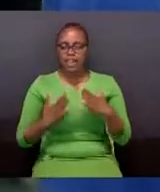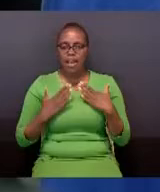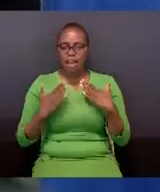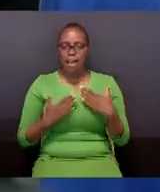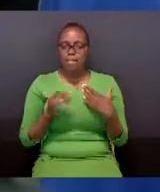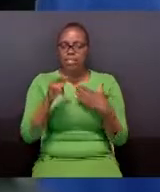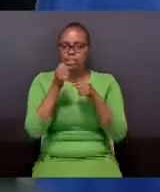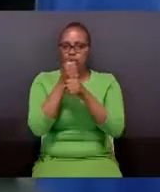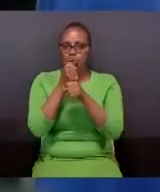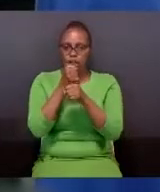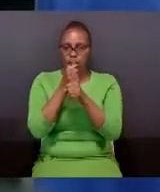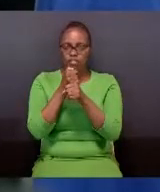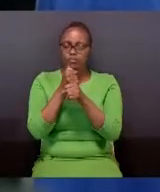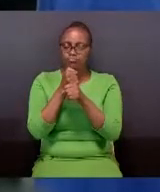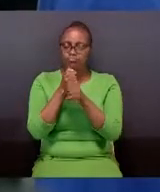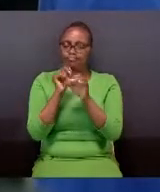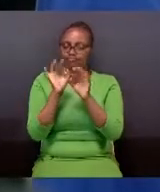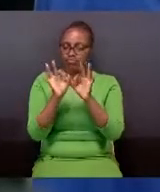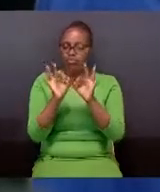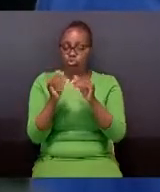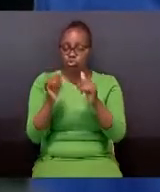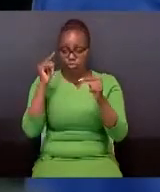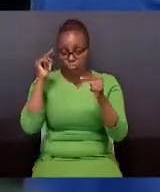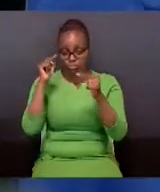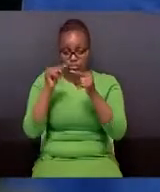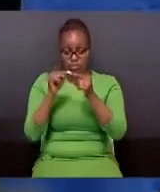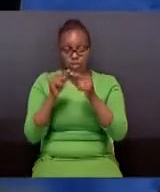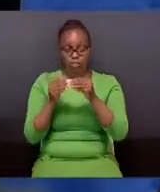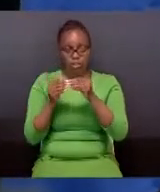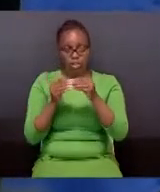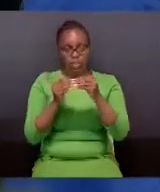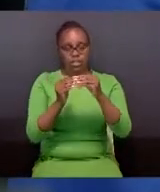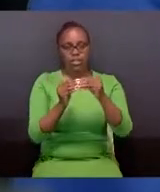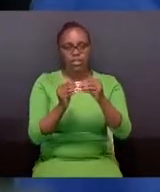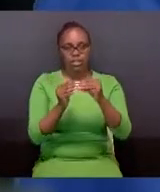great work they are doing towards the empowerment of young people.